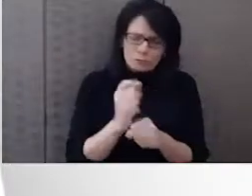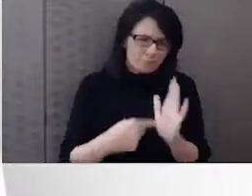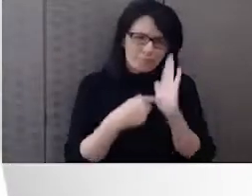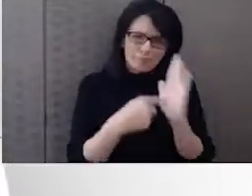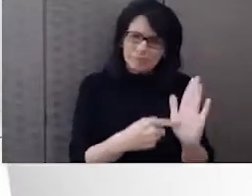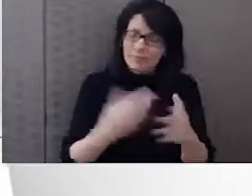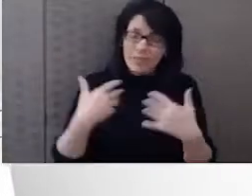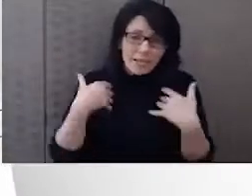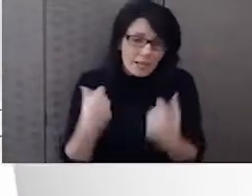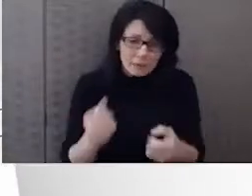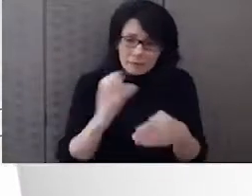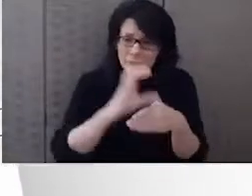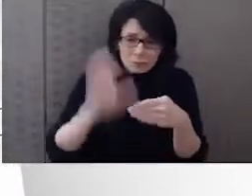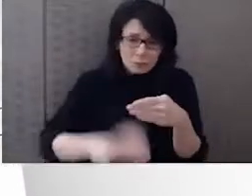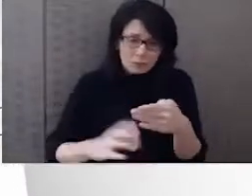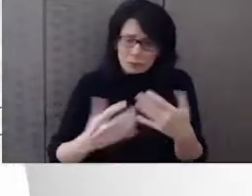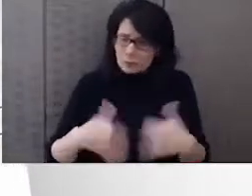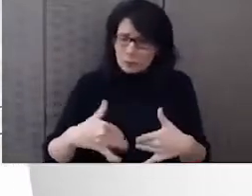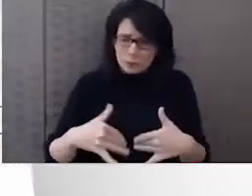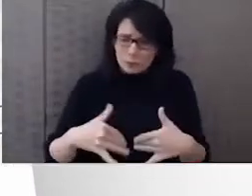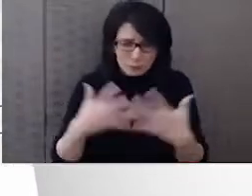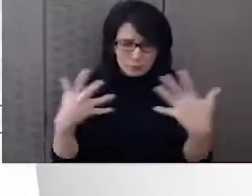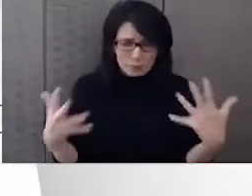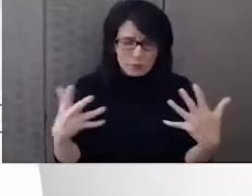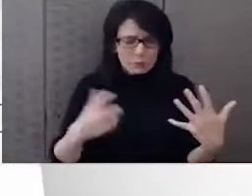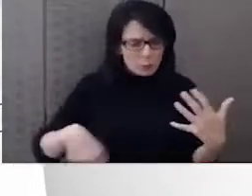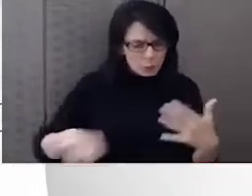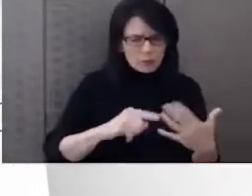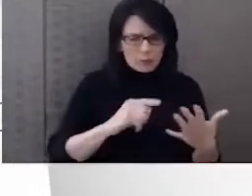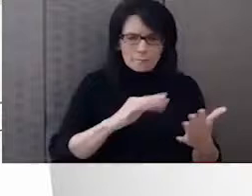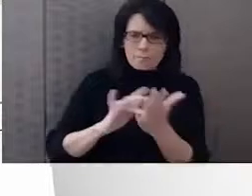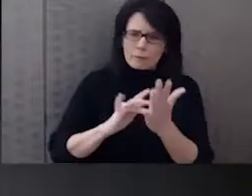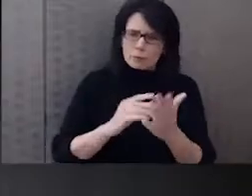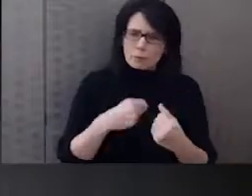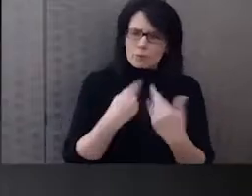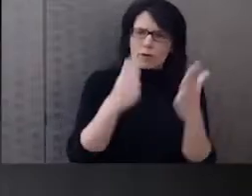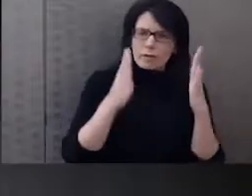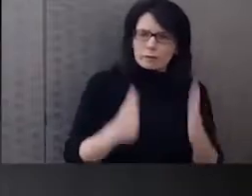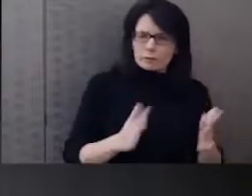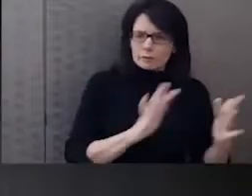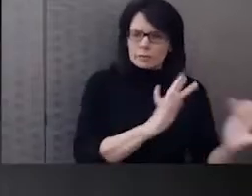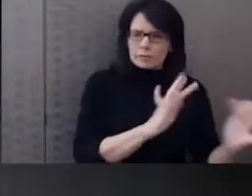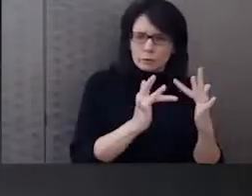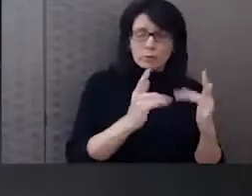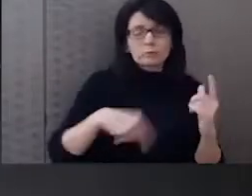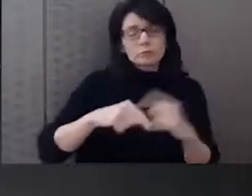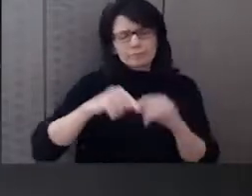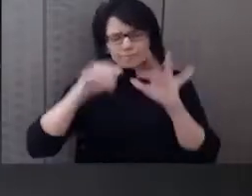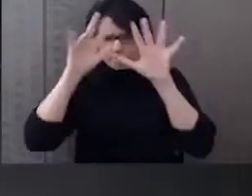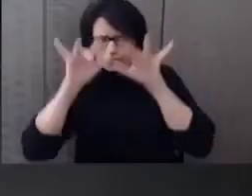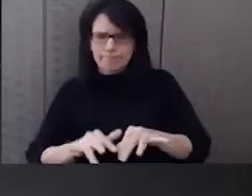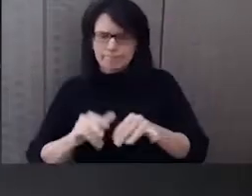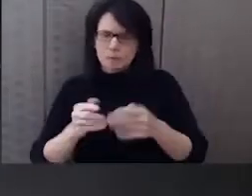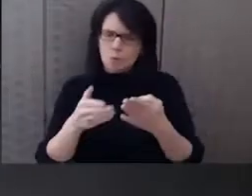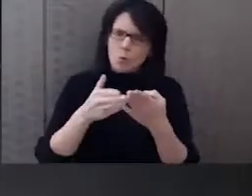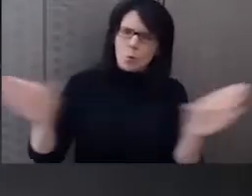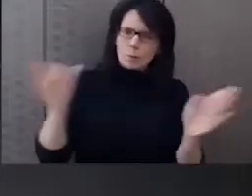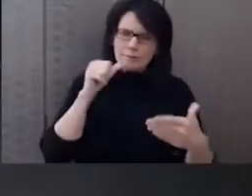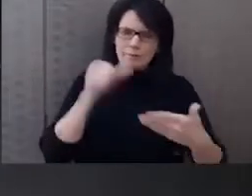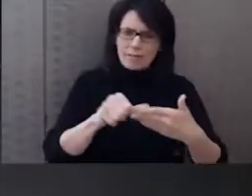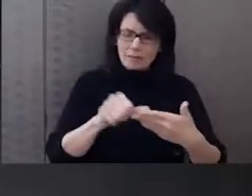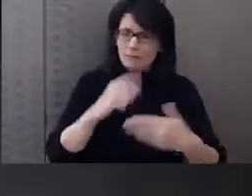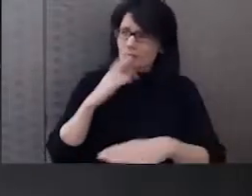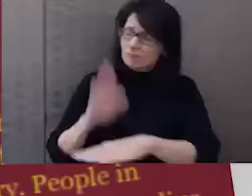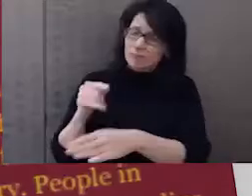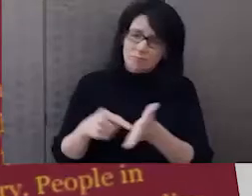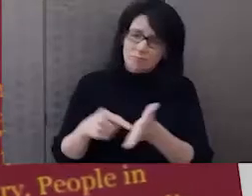several of the volunteers in the Medical Providers Network actually came together to draft an open letter and really called on ICE to take